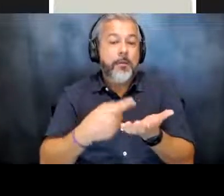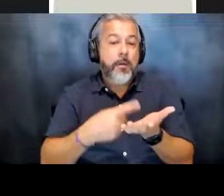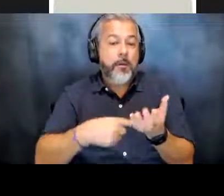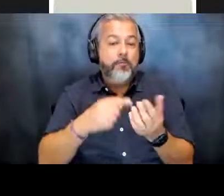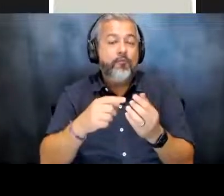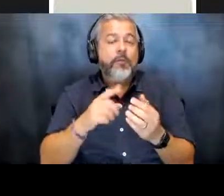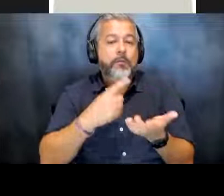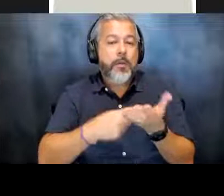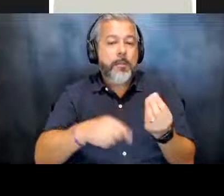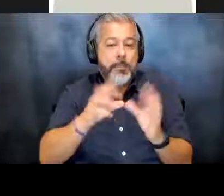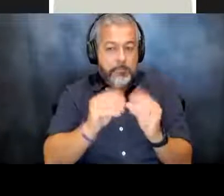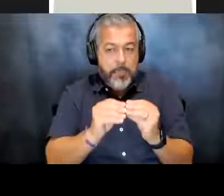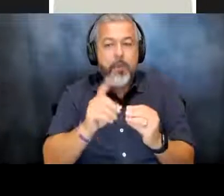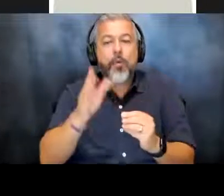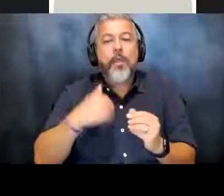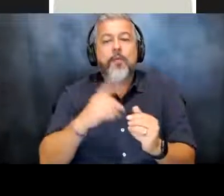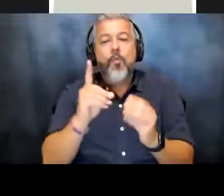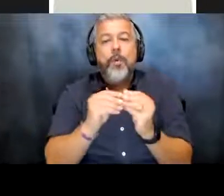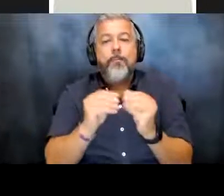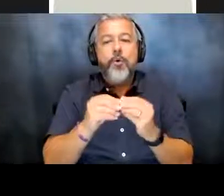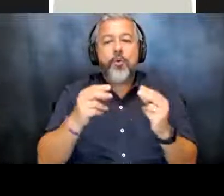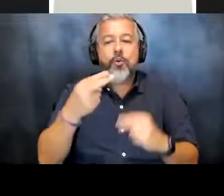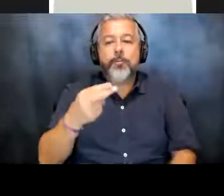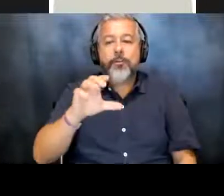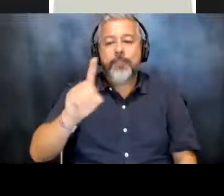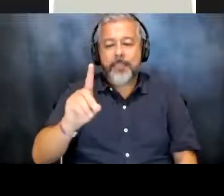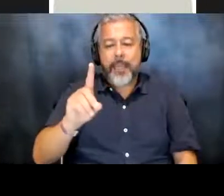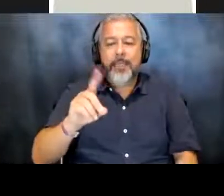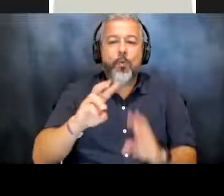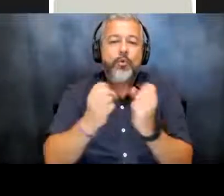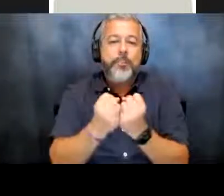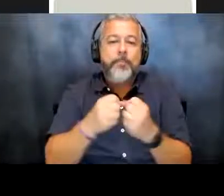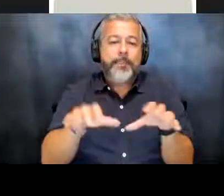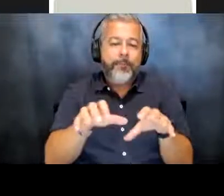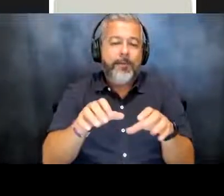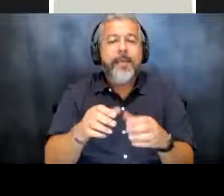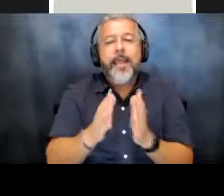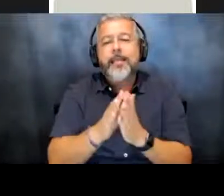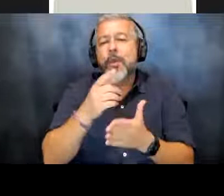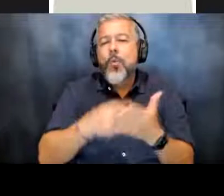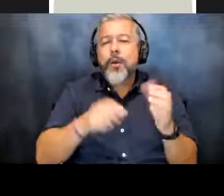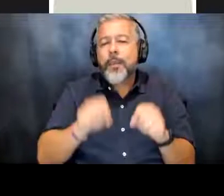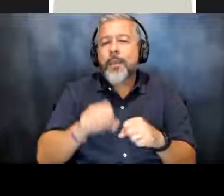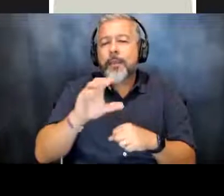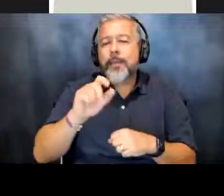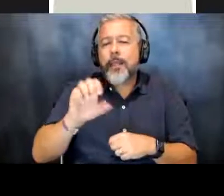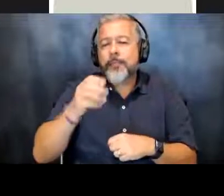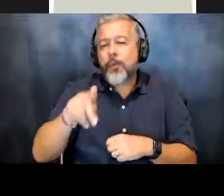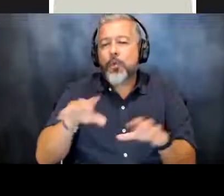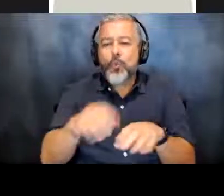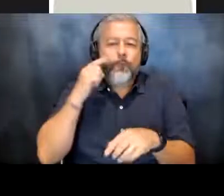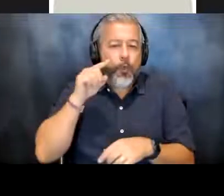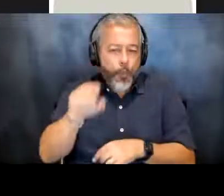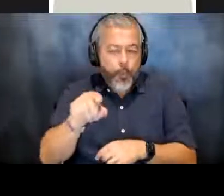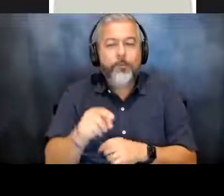one more human-centered design workshopping activity, kind of asking what Calspark can do for you. And that will again be